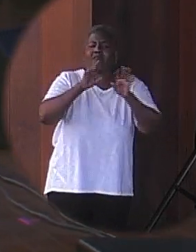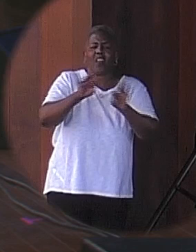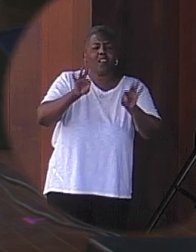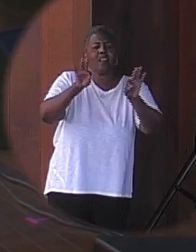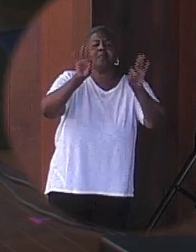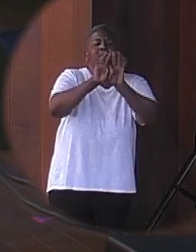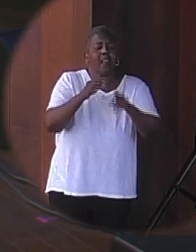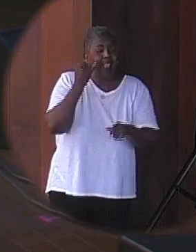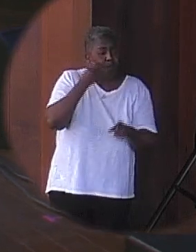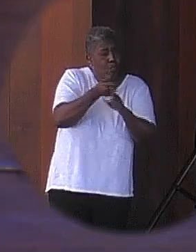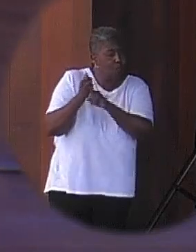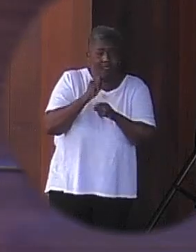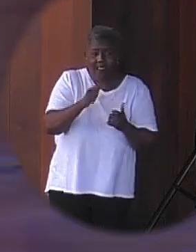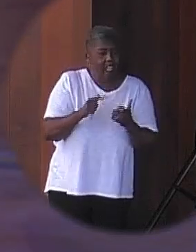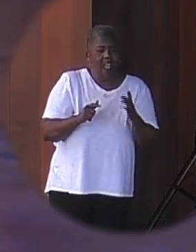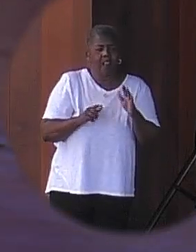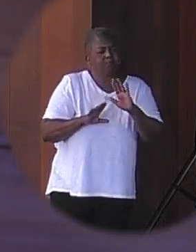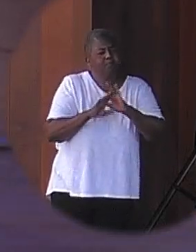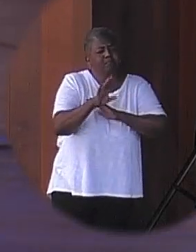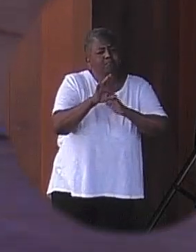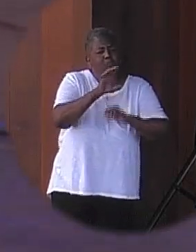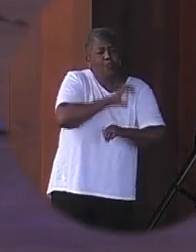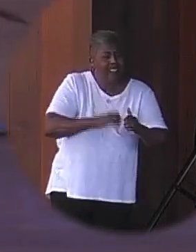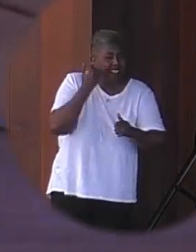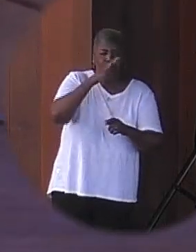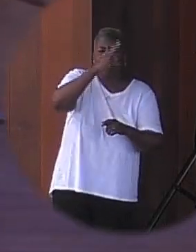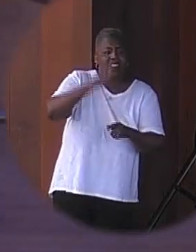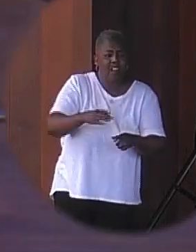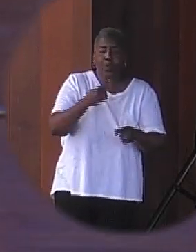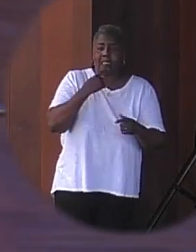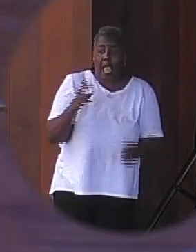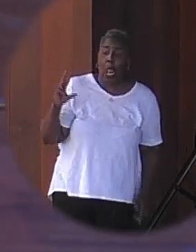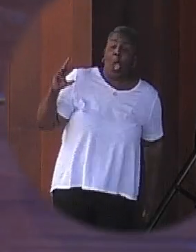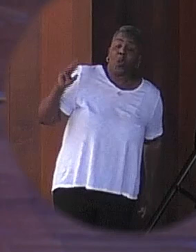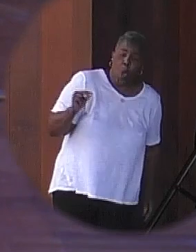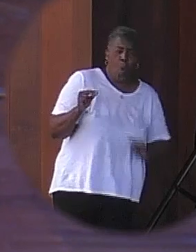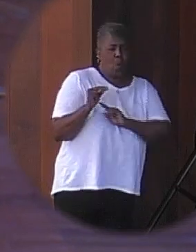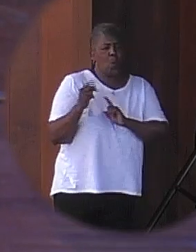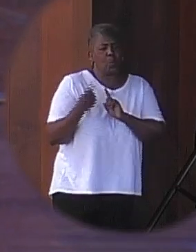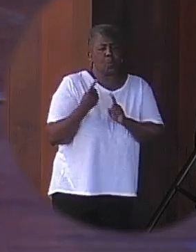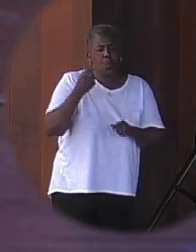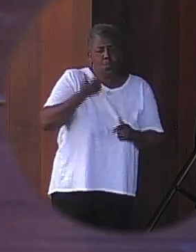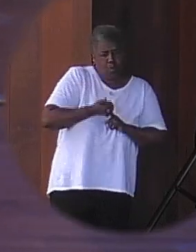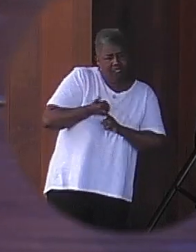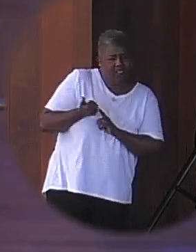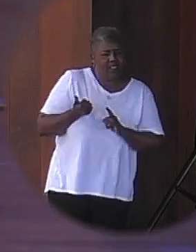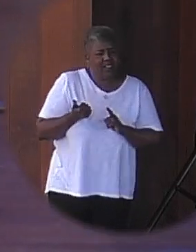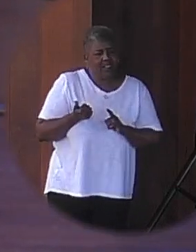You are not a growing Christian if you've never said no to